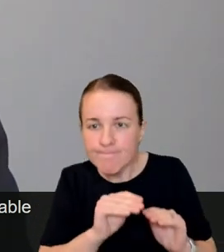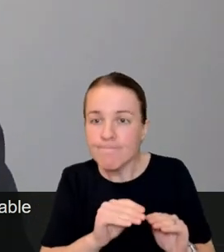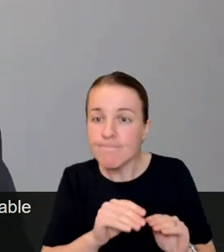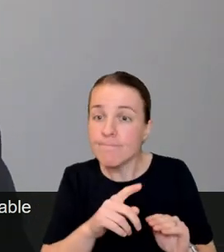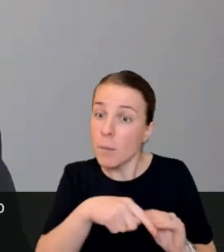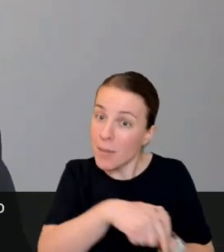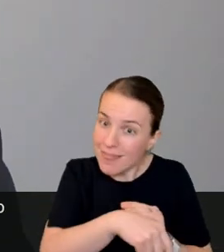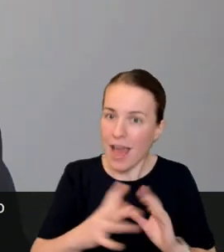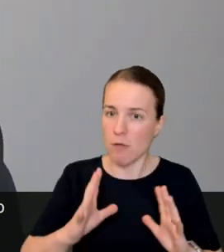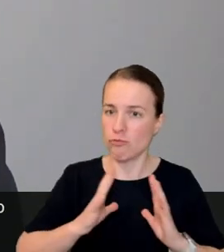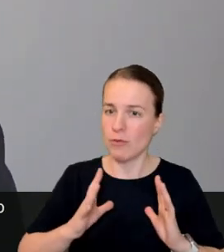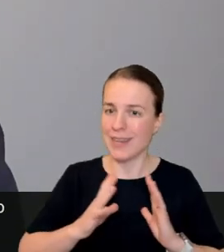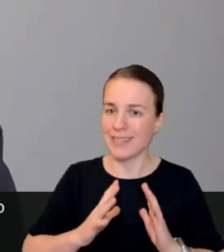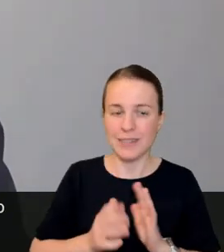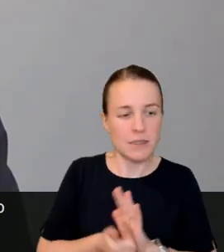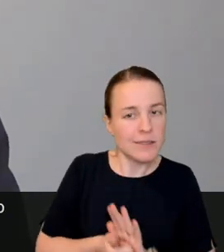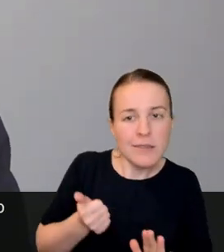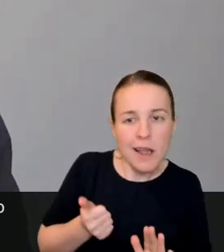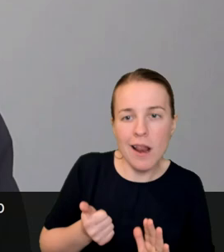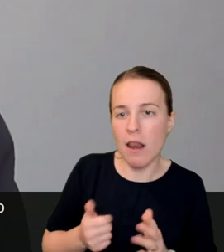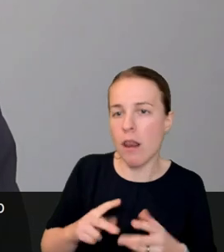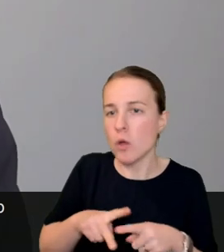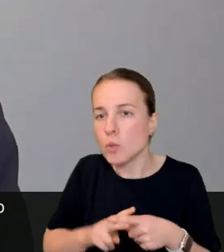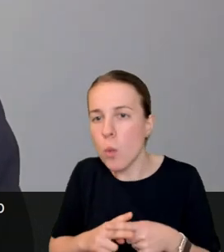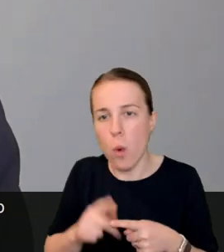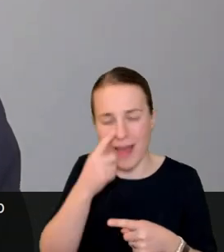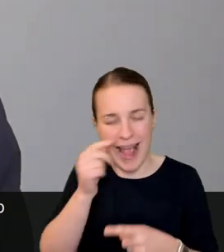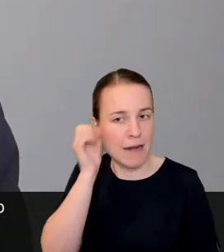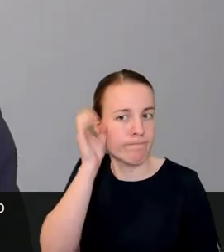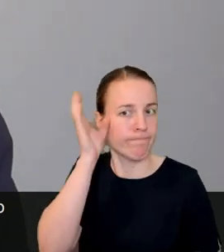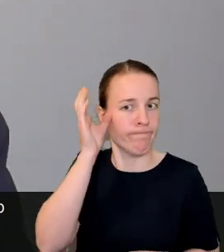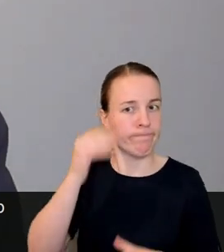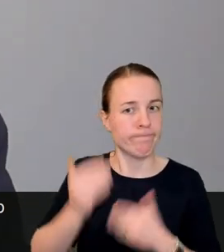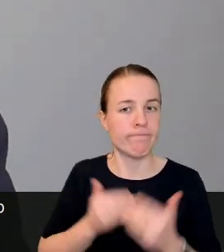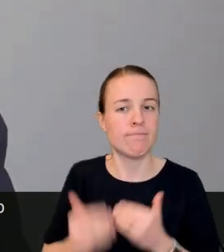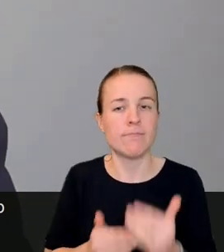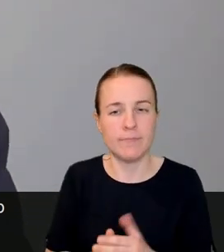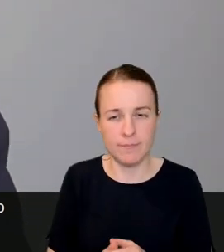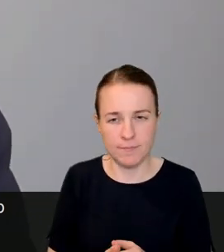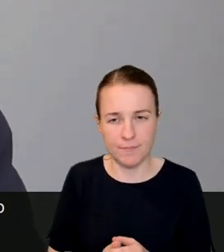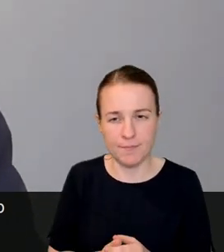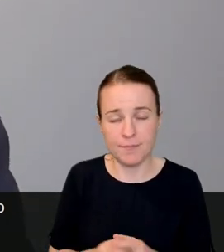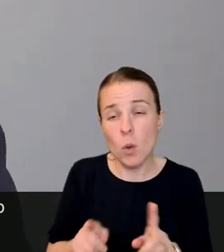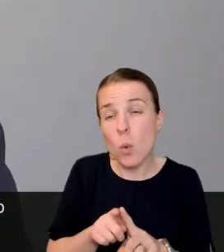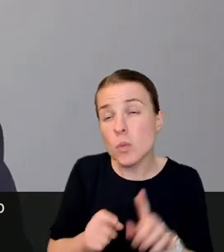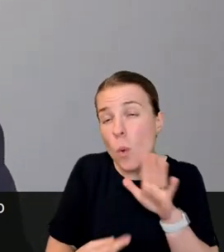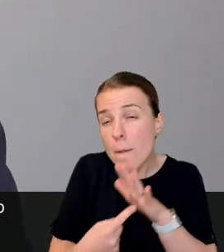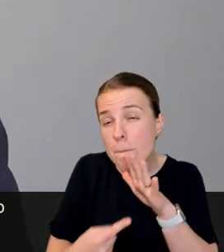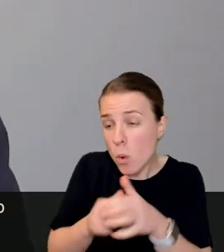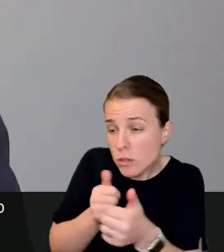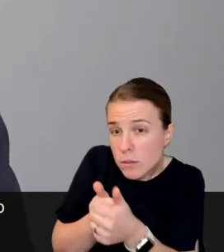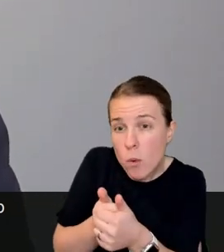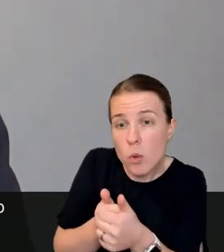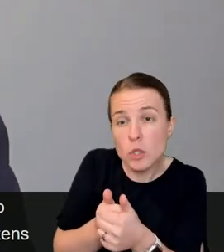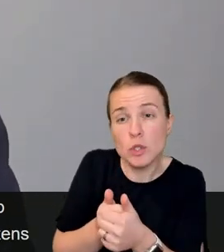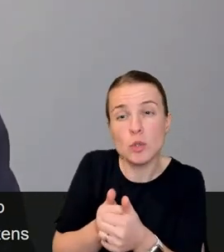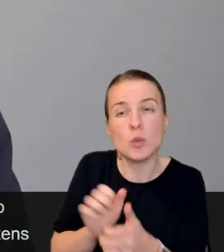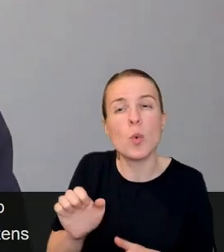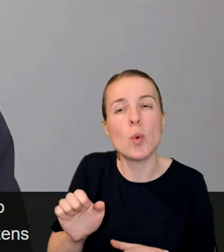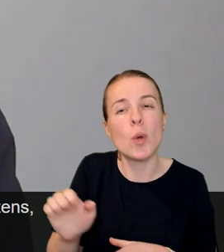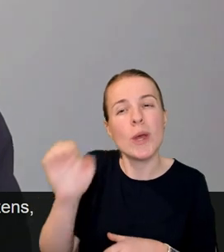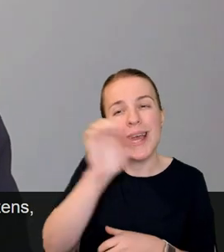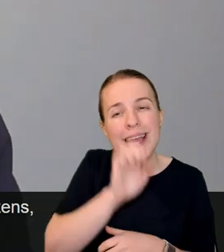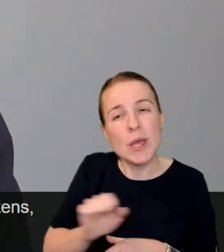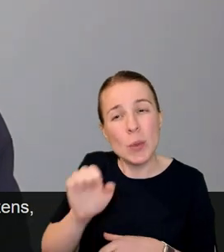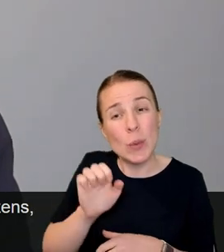need to get on. We've delivered important support to EU citizens, helping to protect